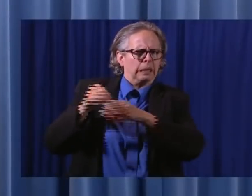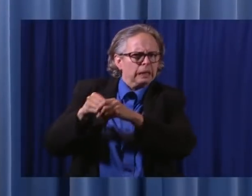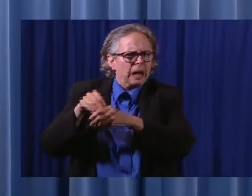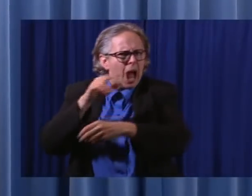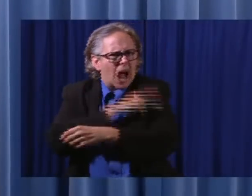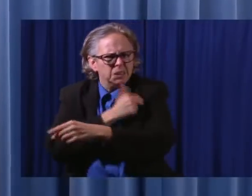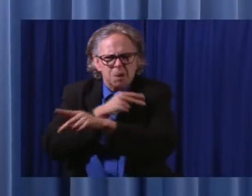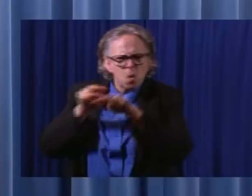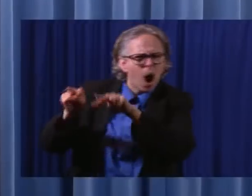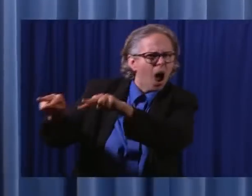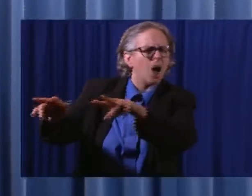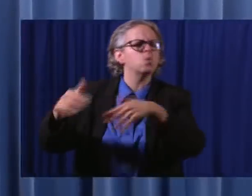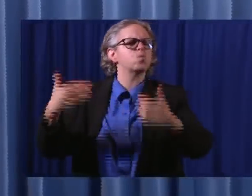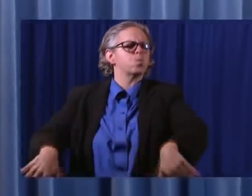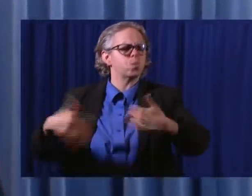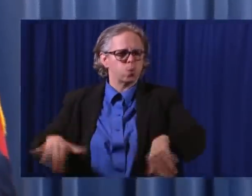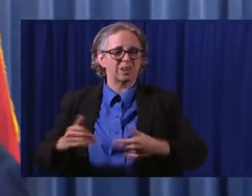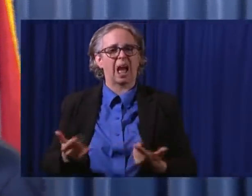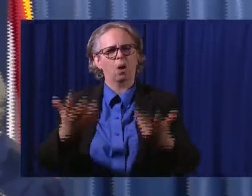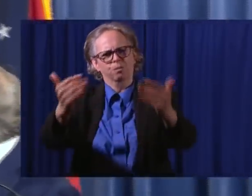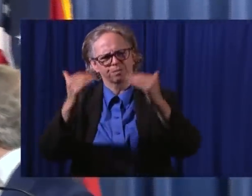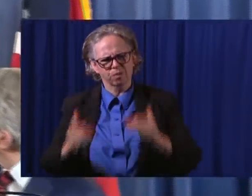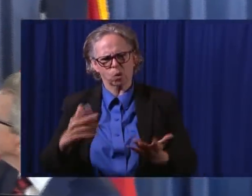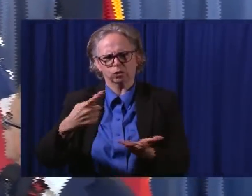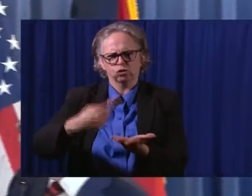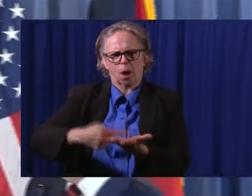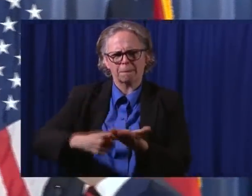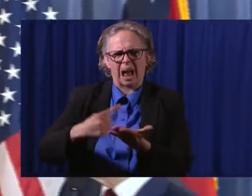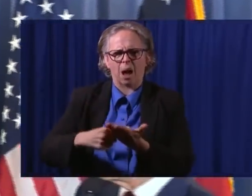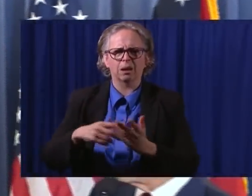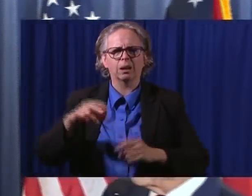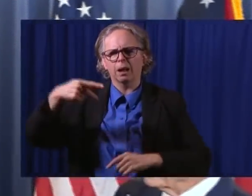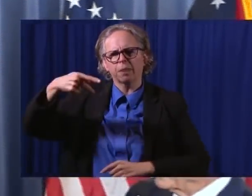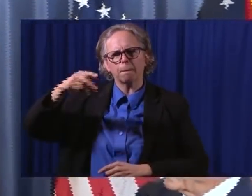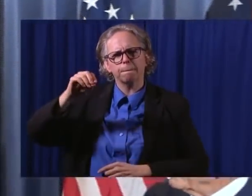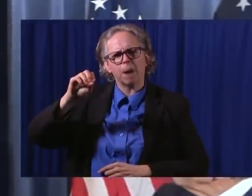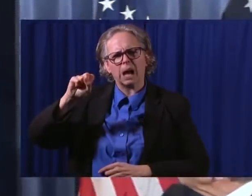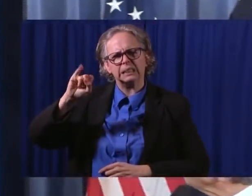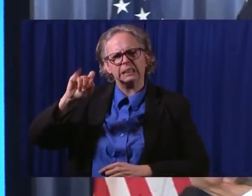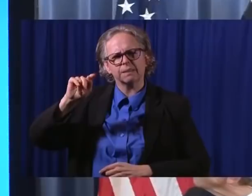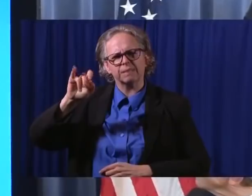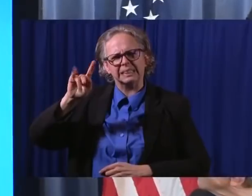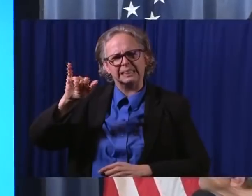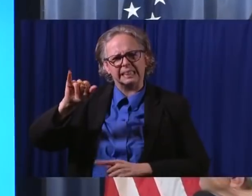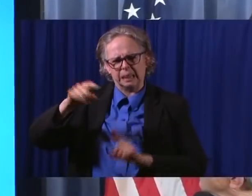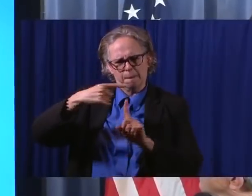number, which we have talked about before. And this is it